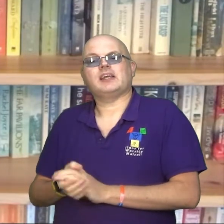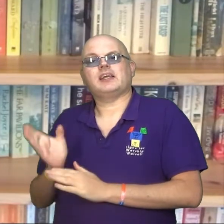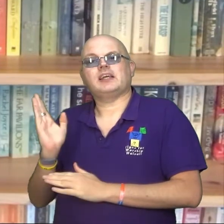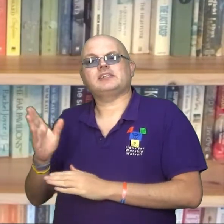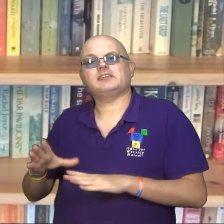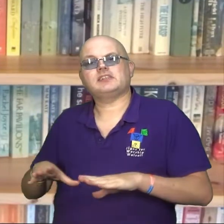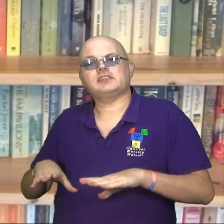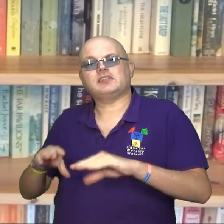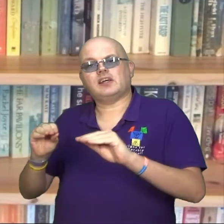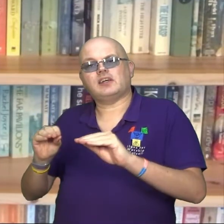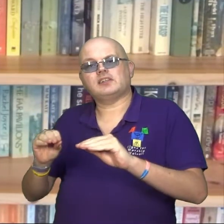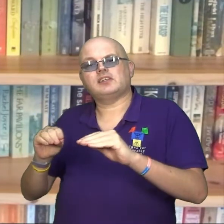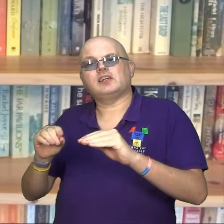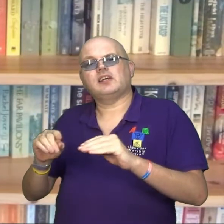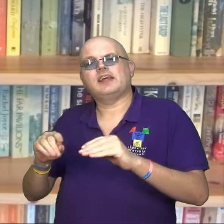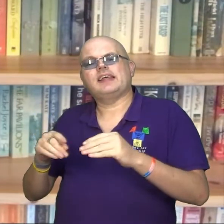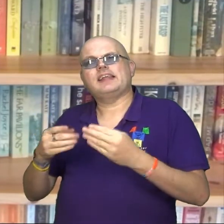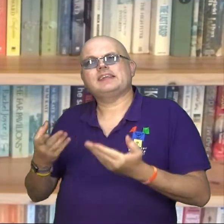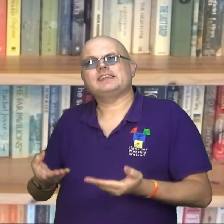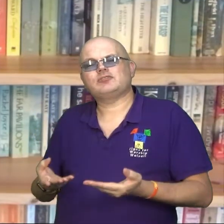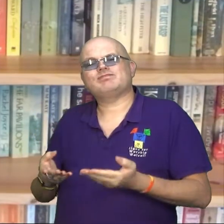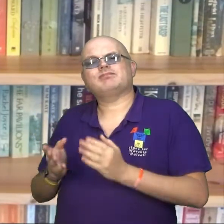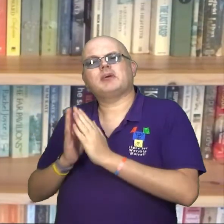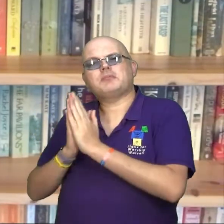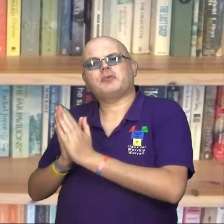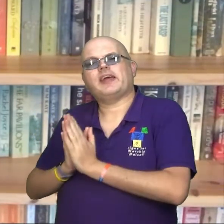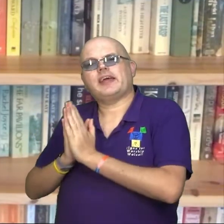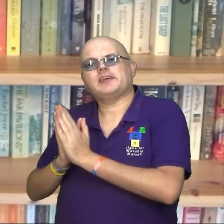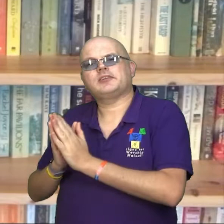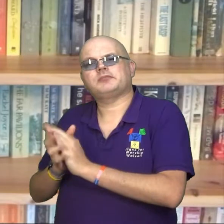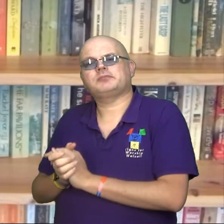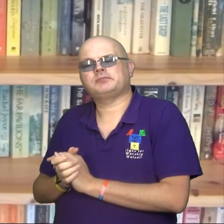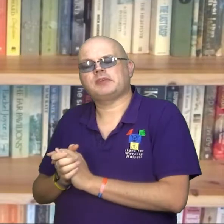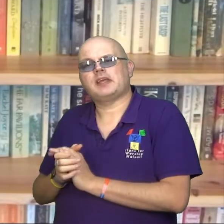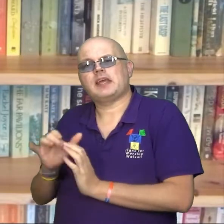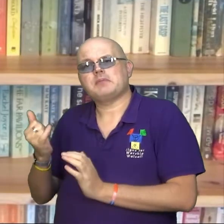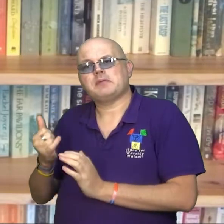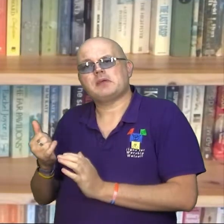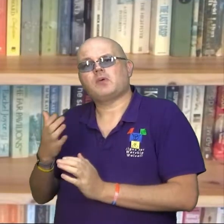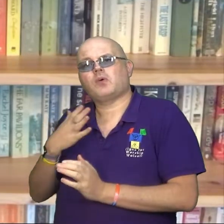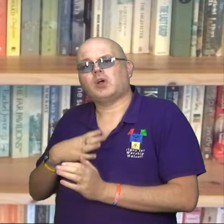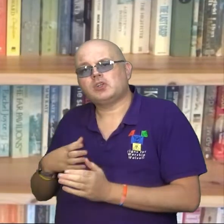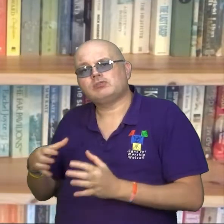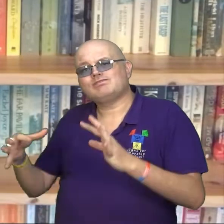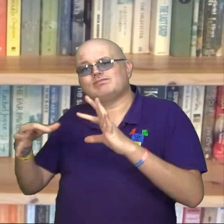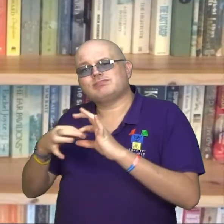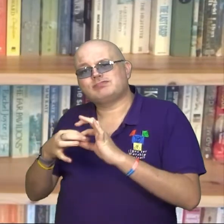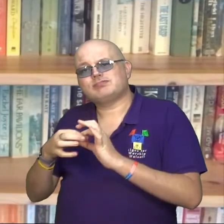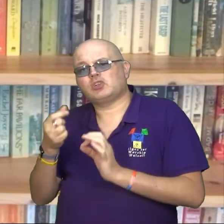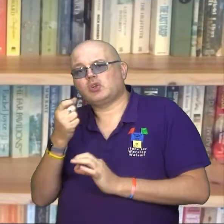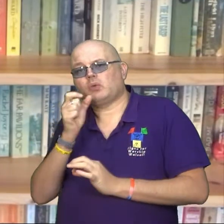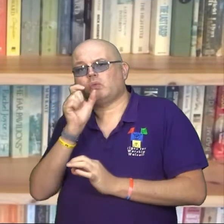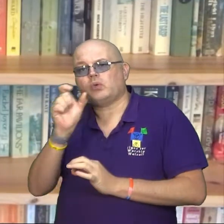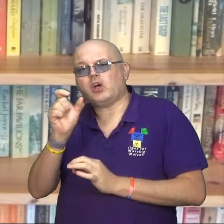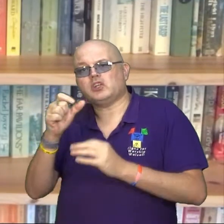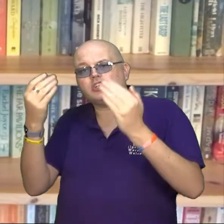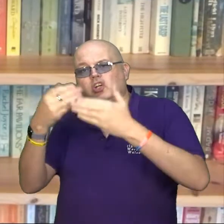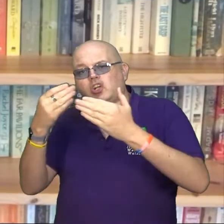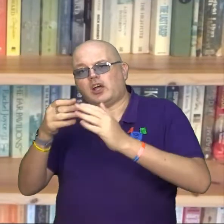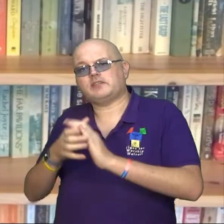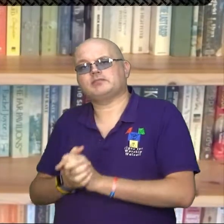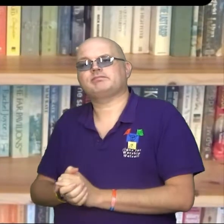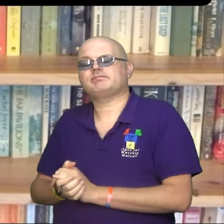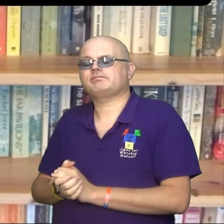As we begin our service of worship, let's start with a prayer. And you might like to join in with the words